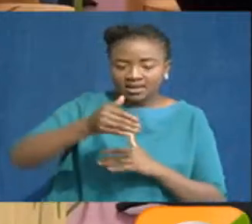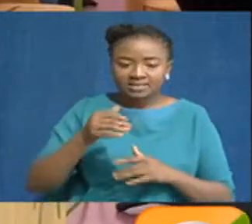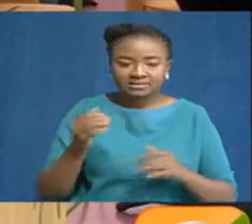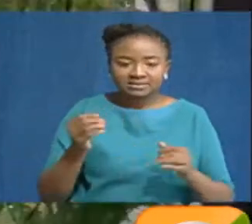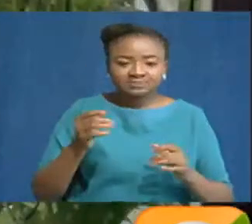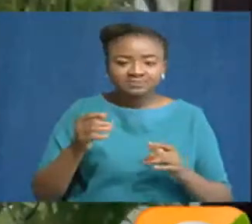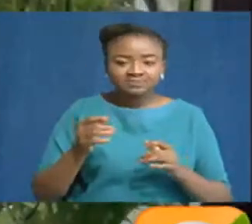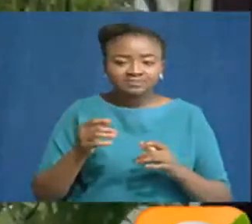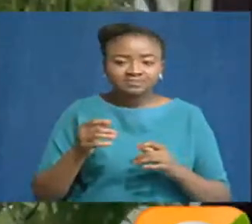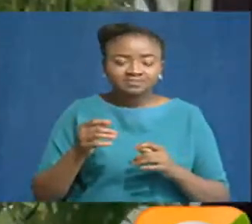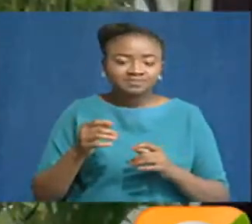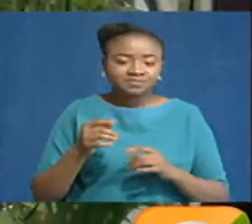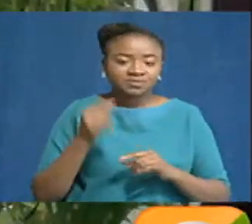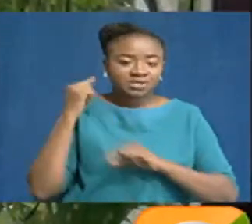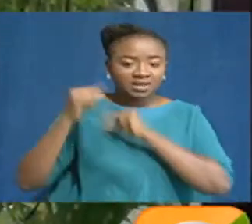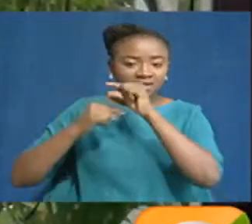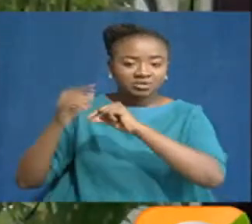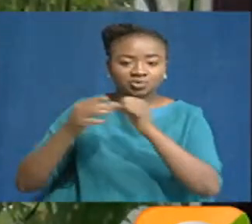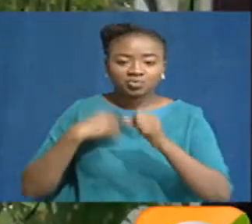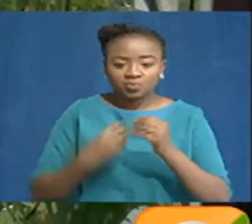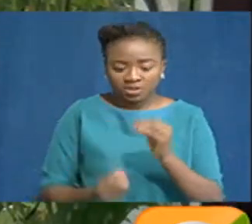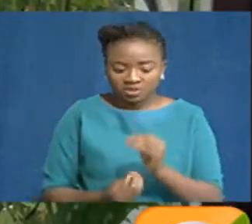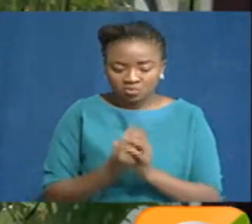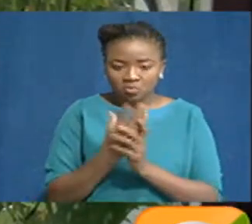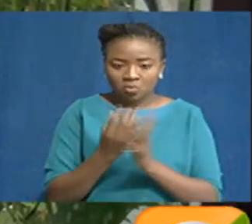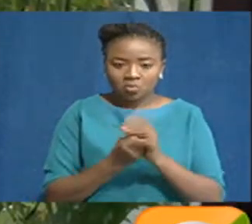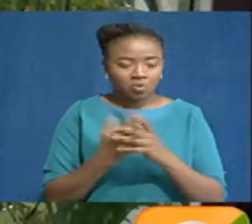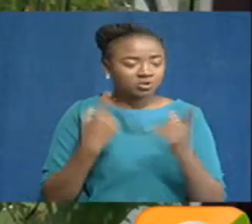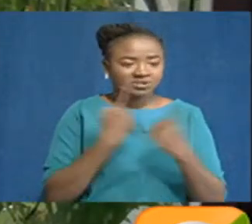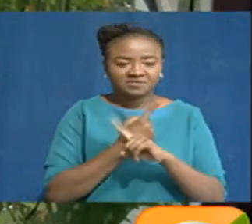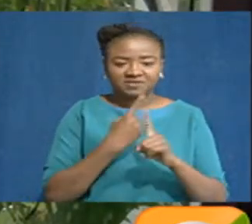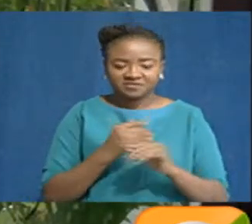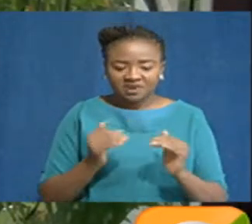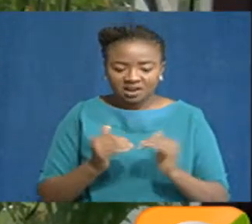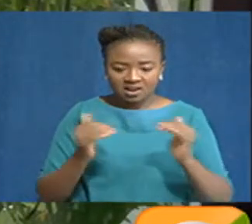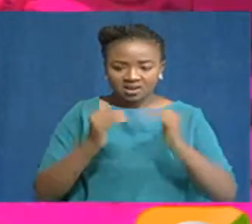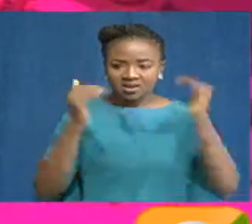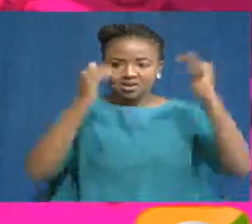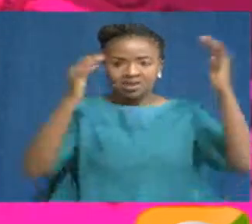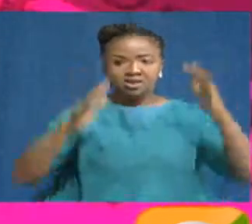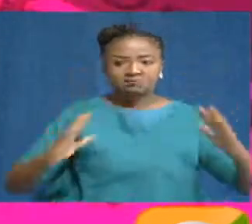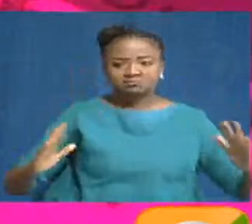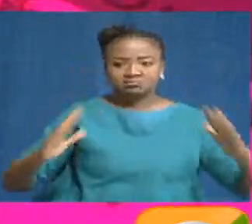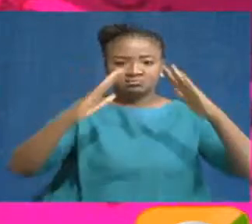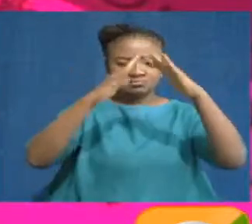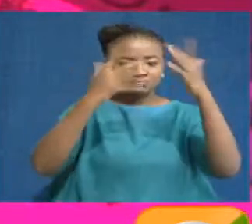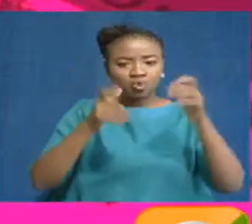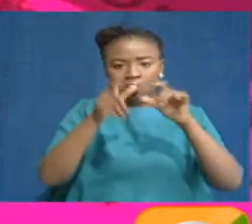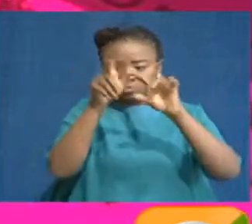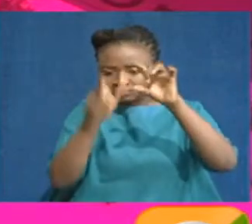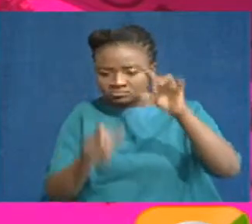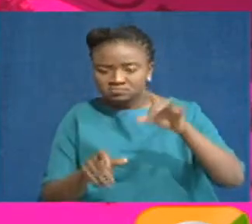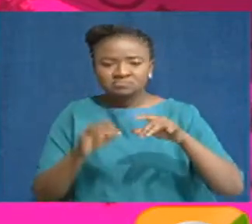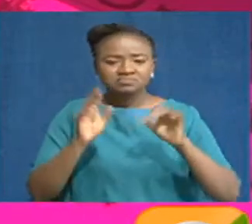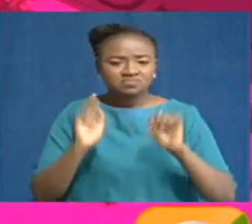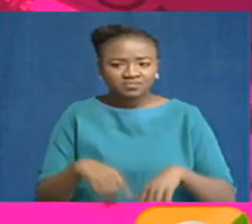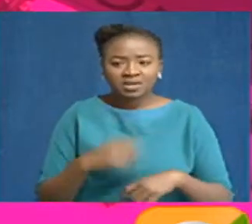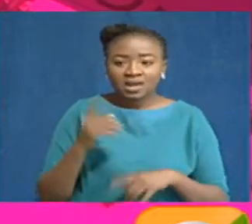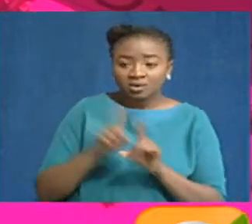growing in vertical farming. That means that we can grow on totally controlled circumstances with artificial